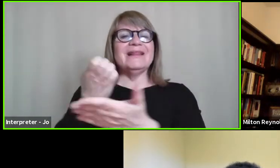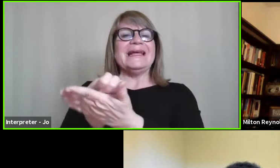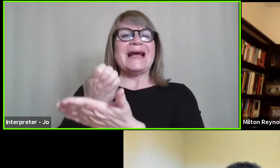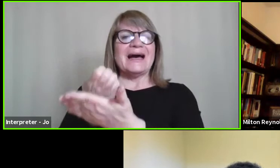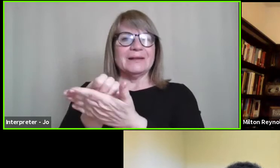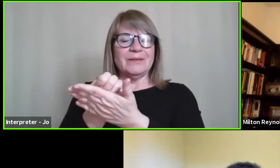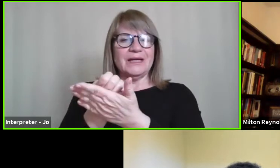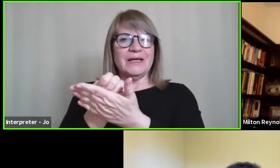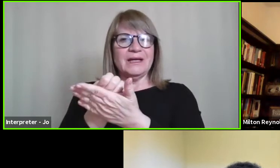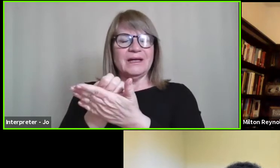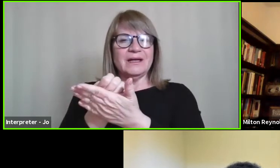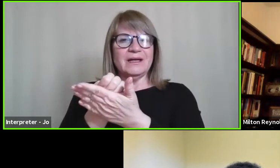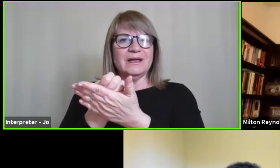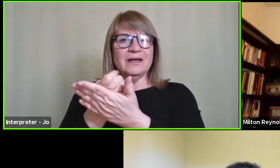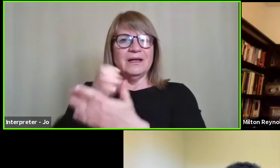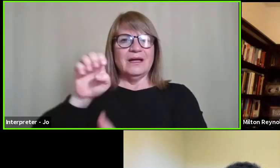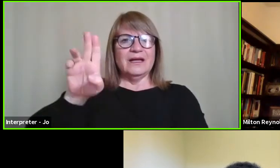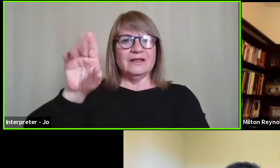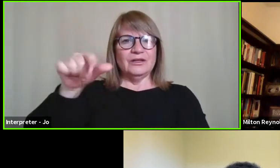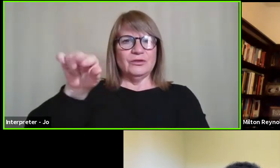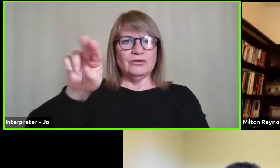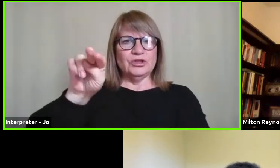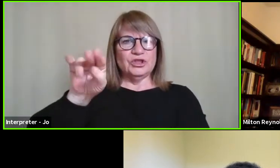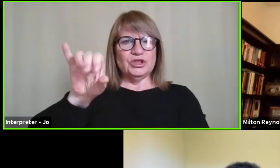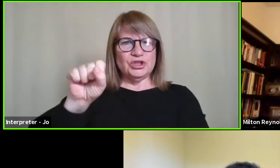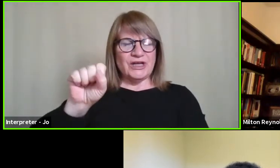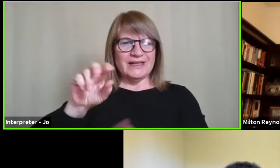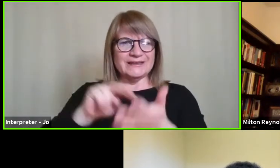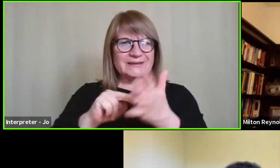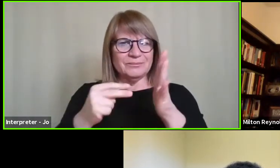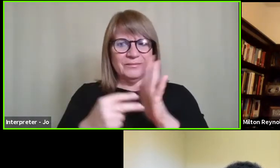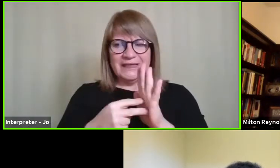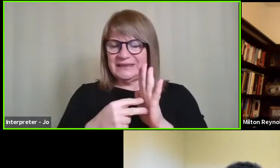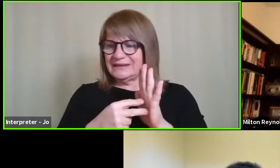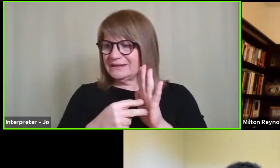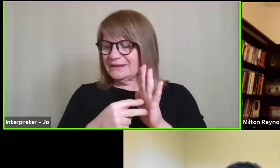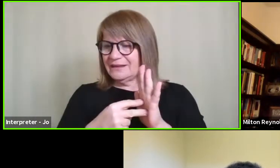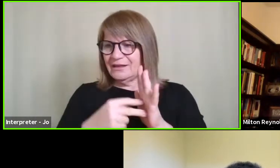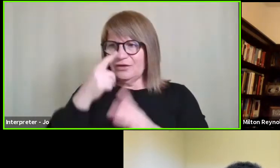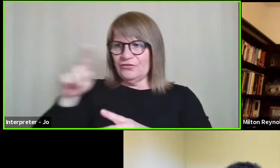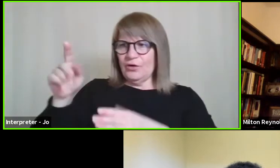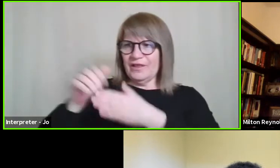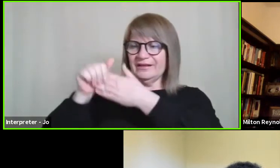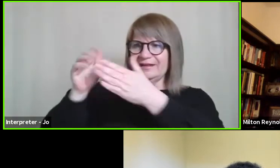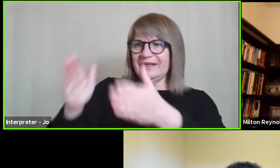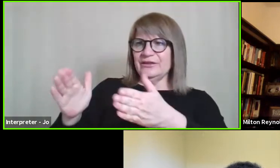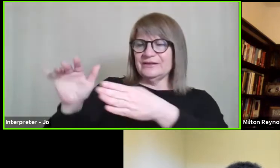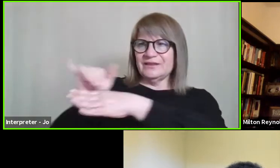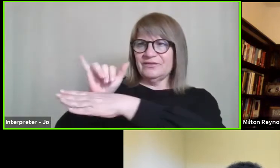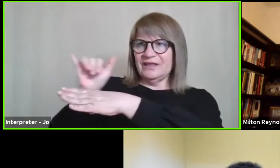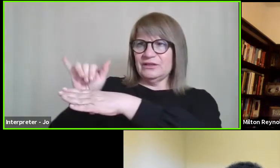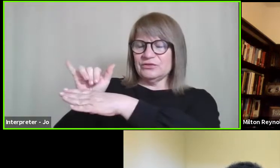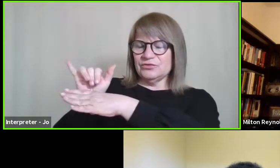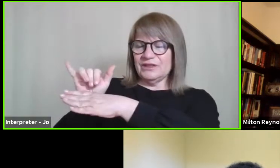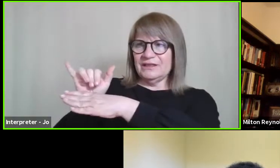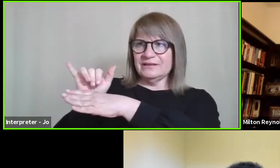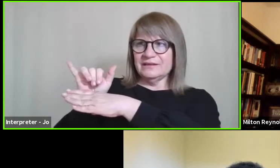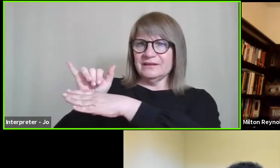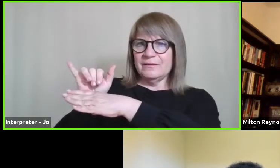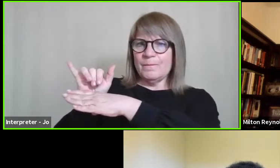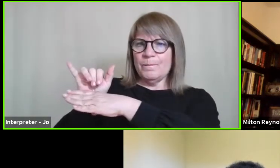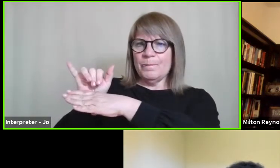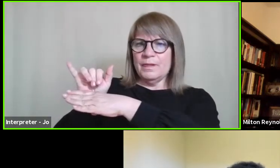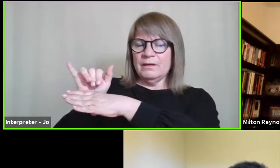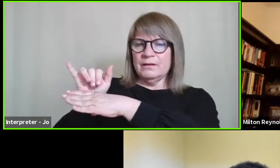mean for uh those who are uh leaders in industry to be able to um